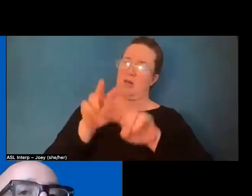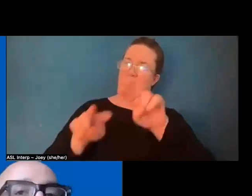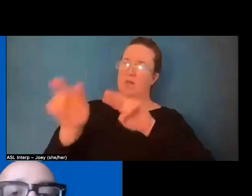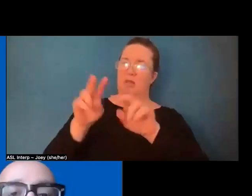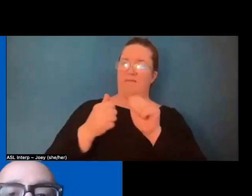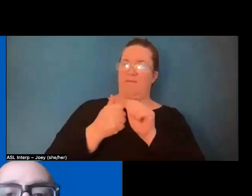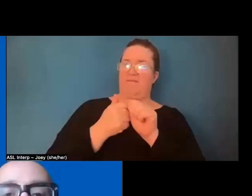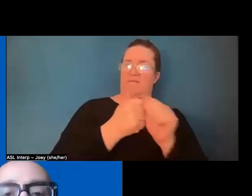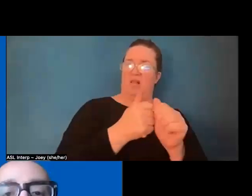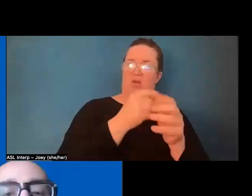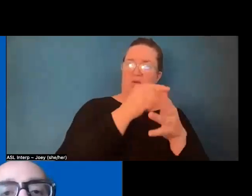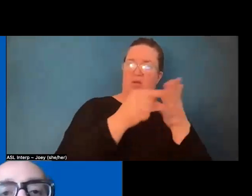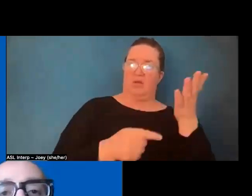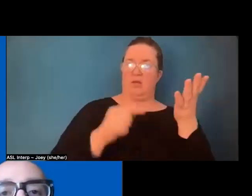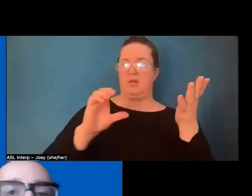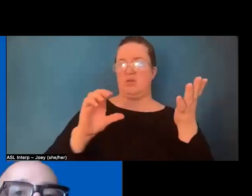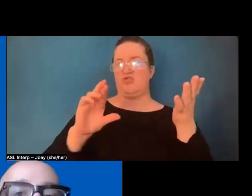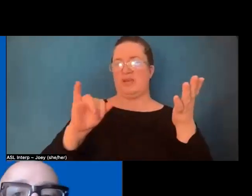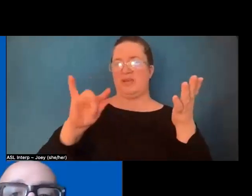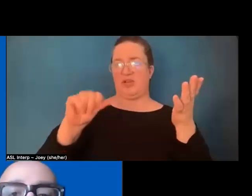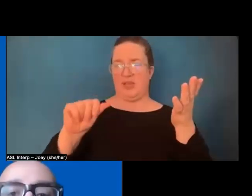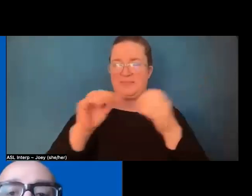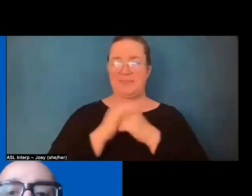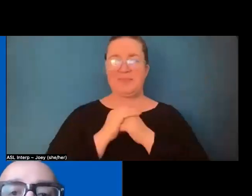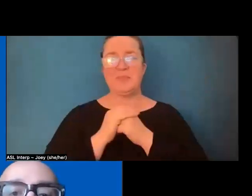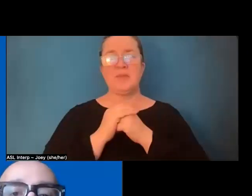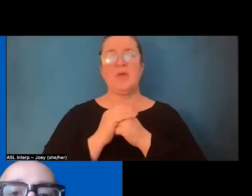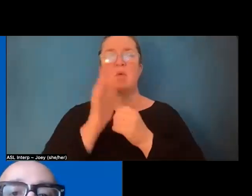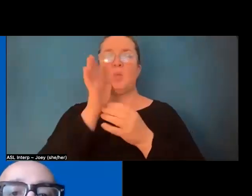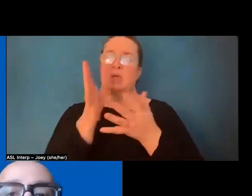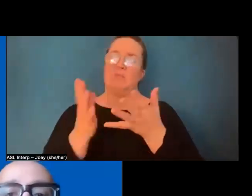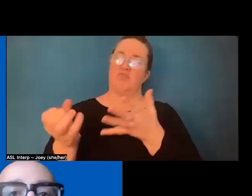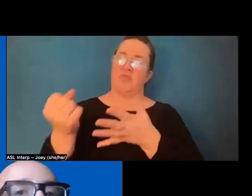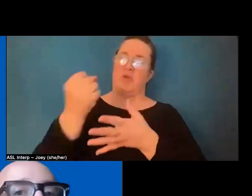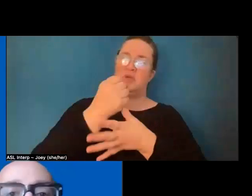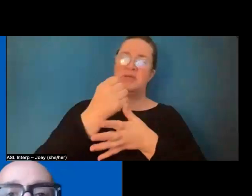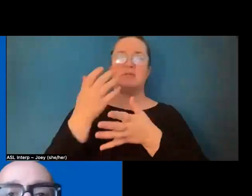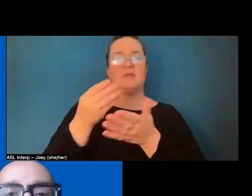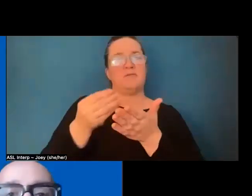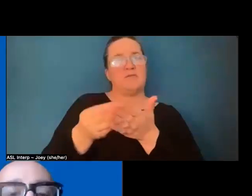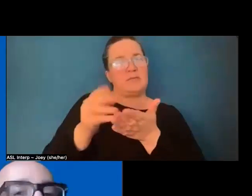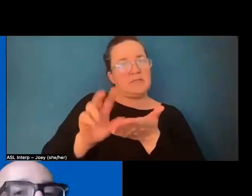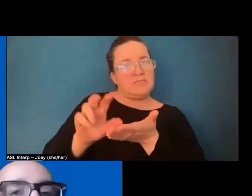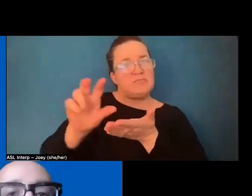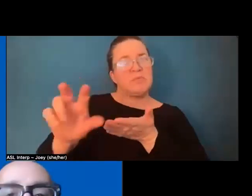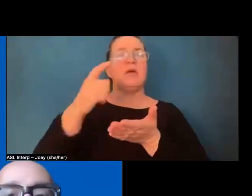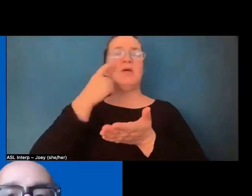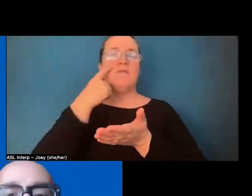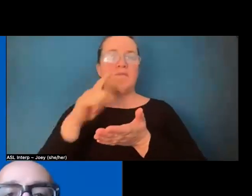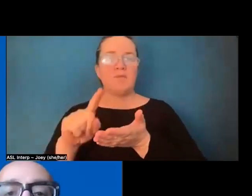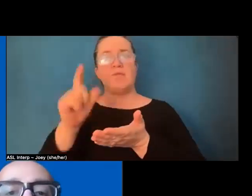assess organizational health and prioritize funding for organizations that center Black, Indigenous people of color,